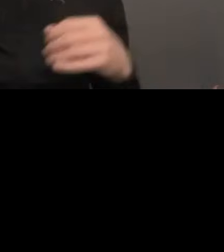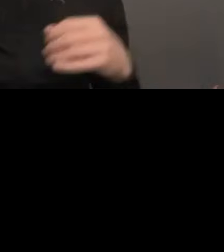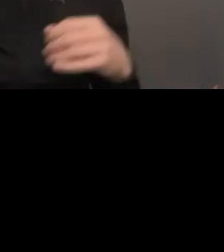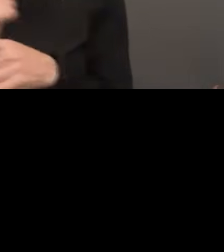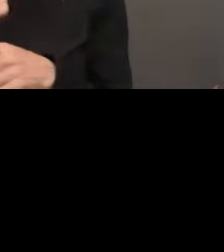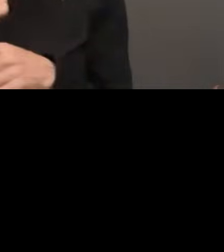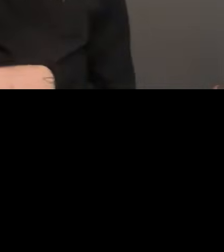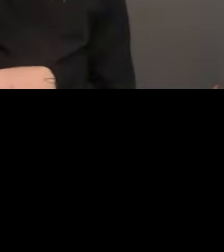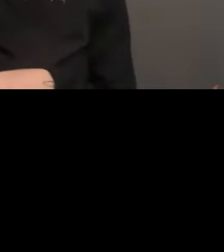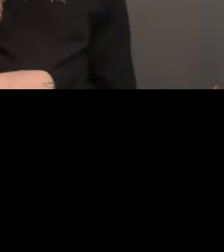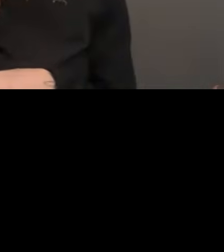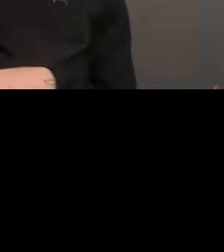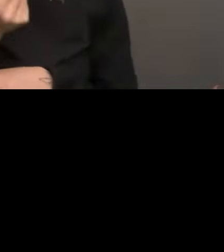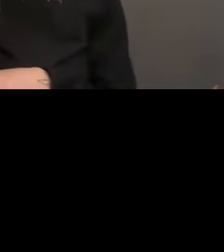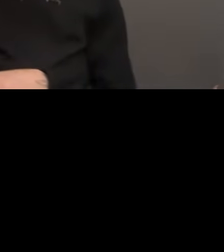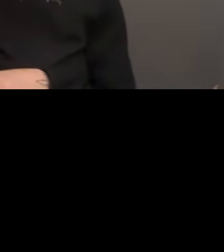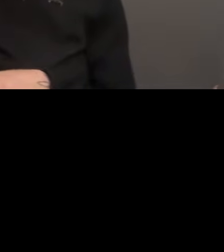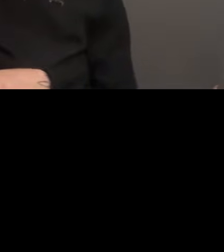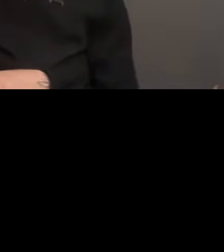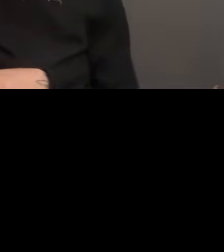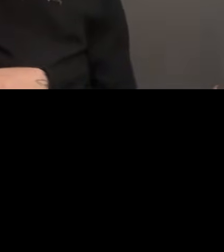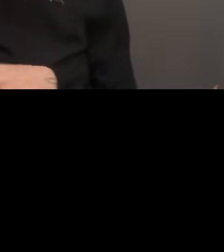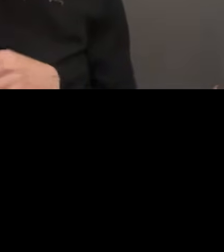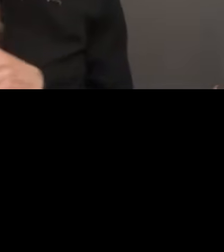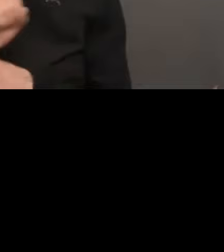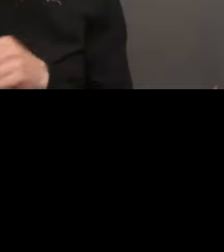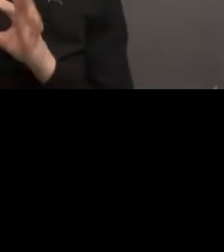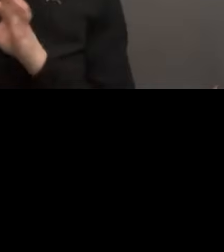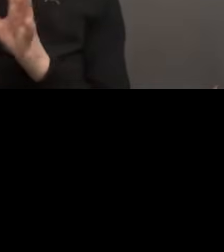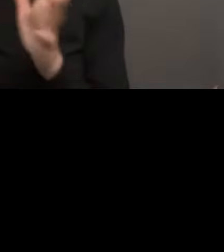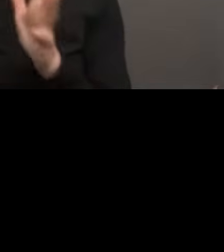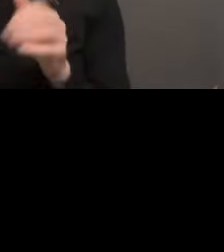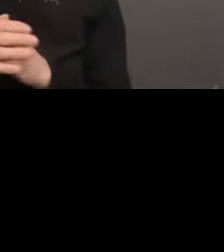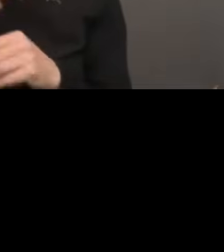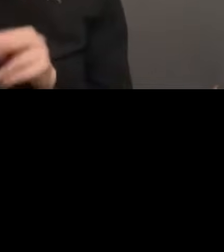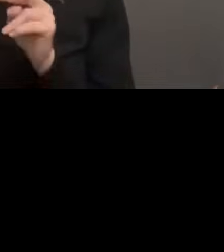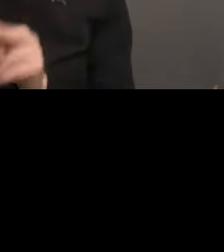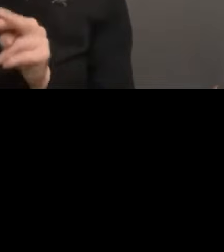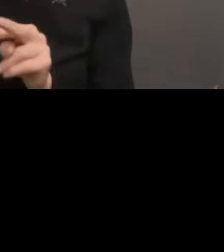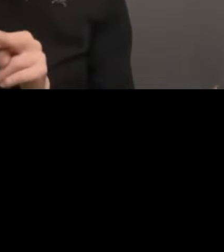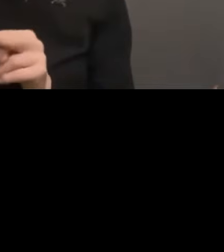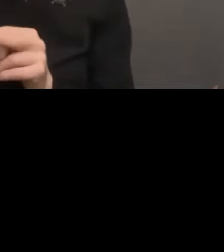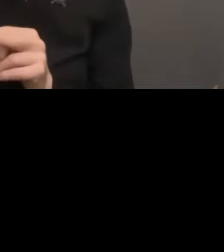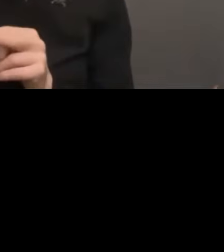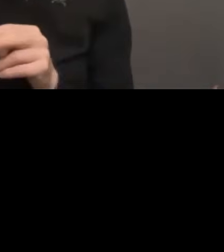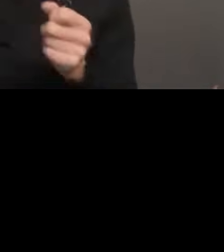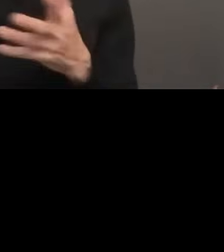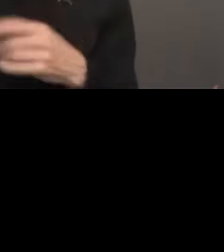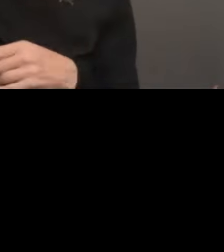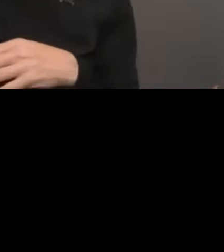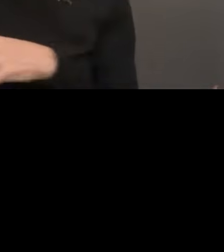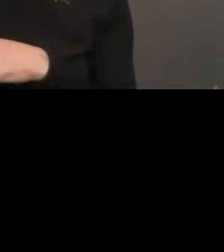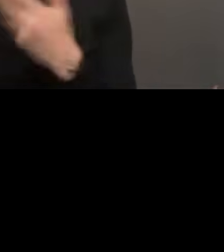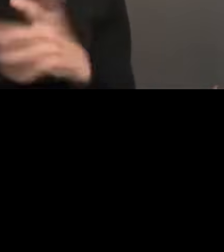have a number of profiles that we can work with. And we monitor those based on air consumption, because we don't want anybody running out of